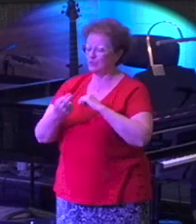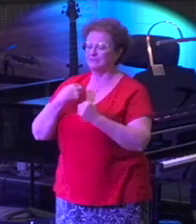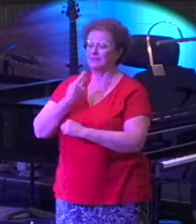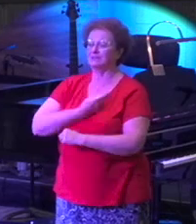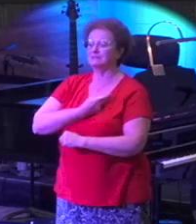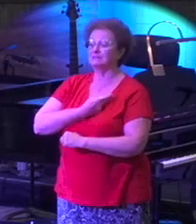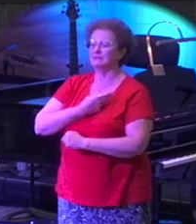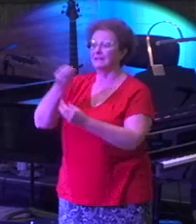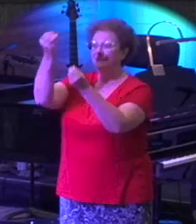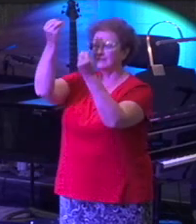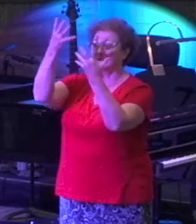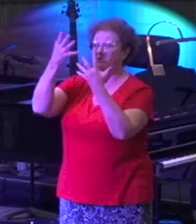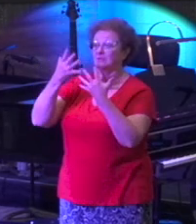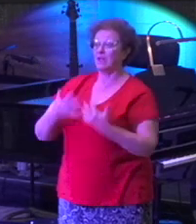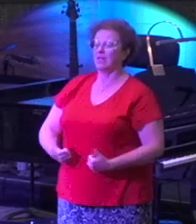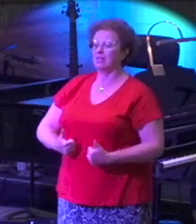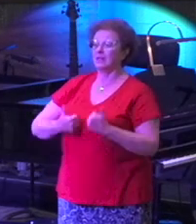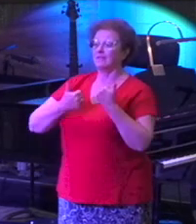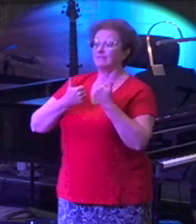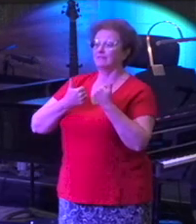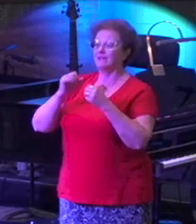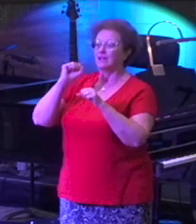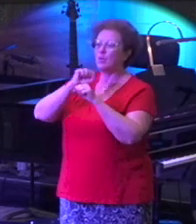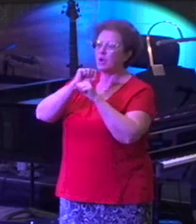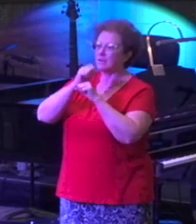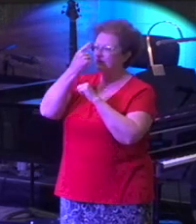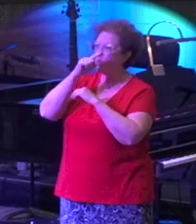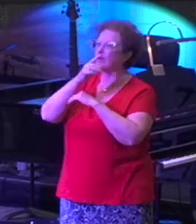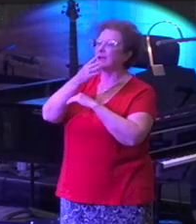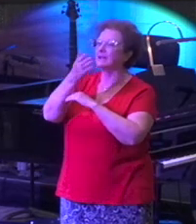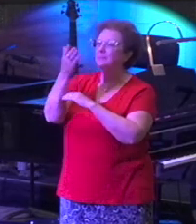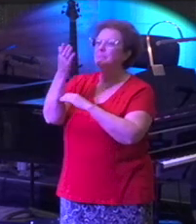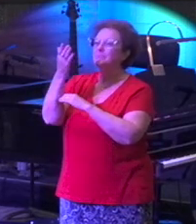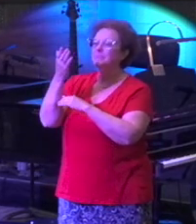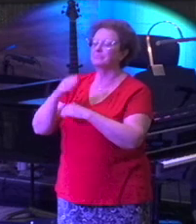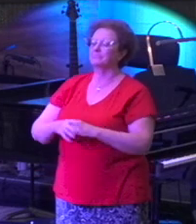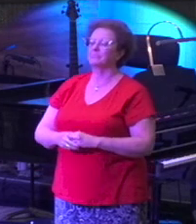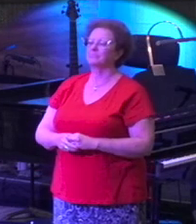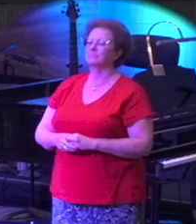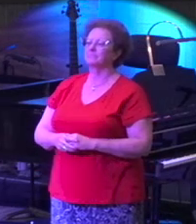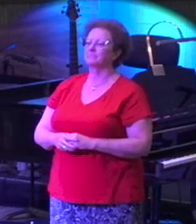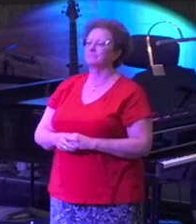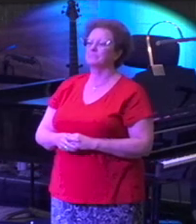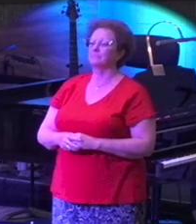and gives us life and work in his kingdom. That's what Jesus is talking about in our gospel lesson from Matthew.